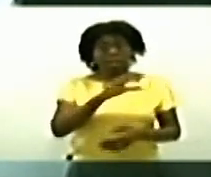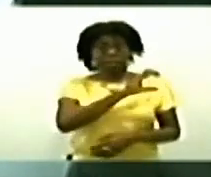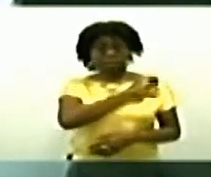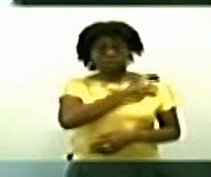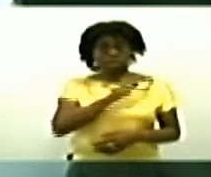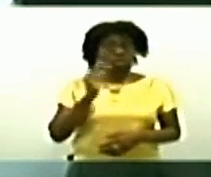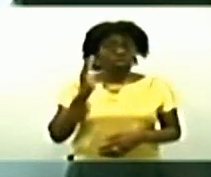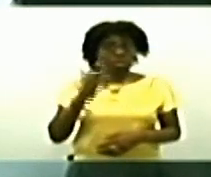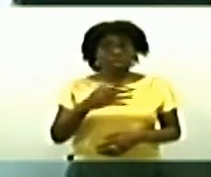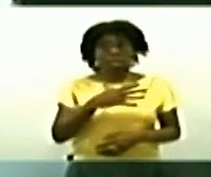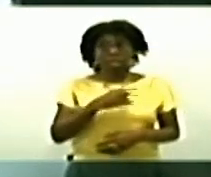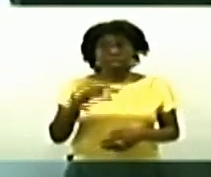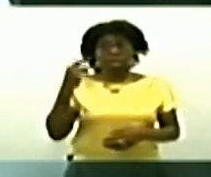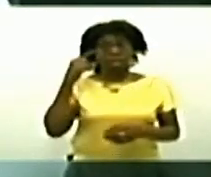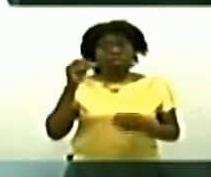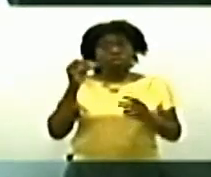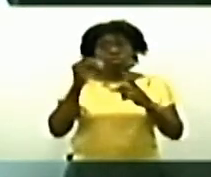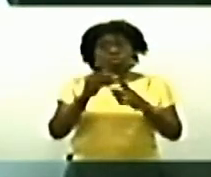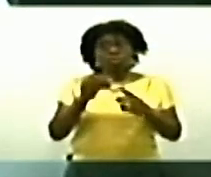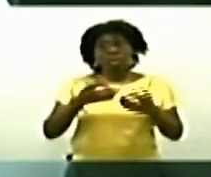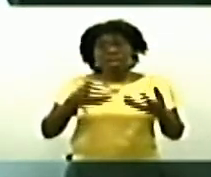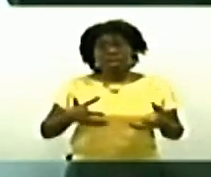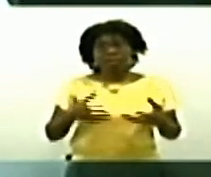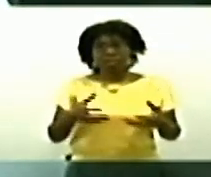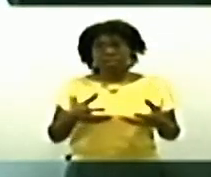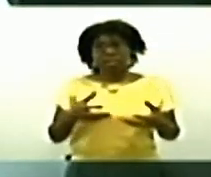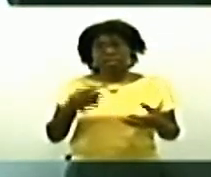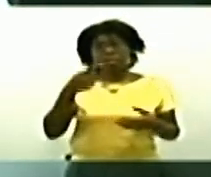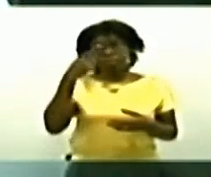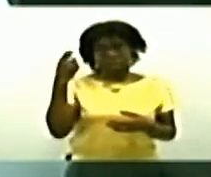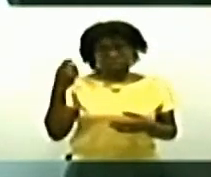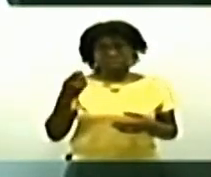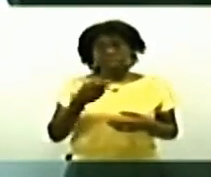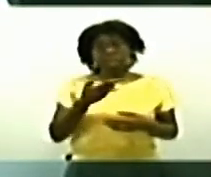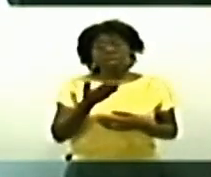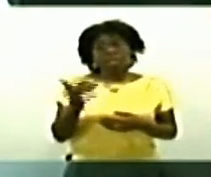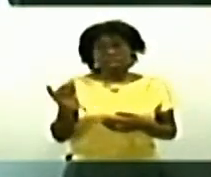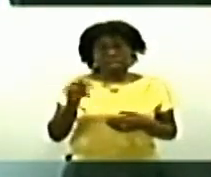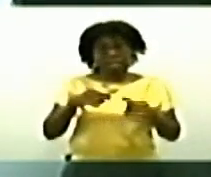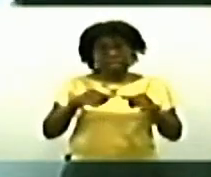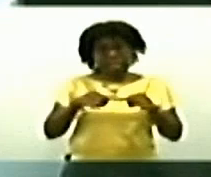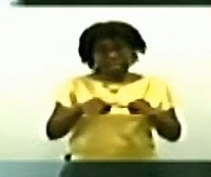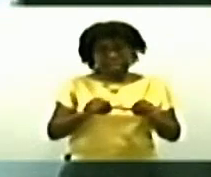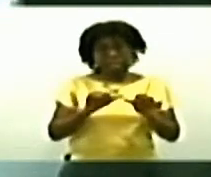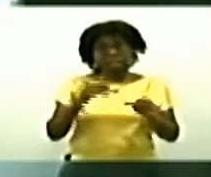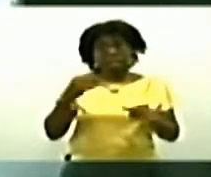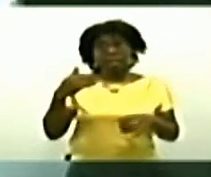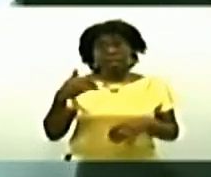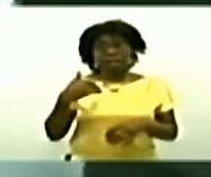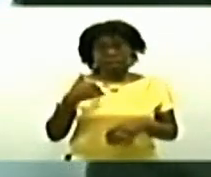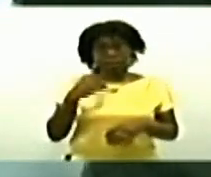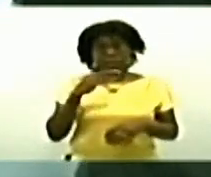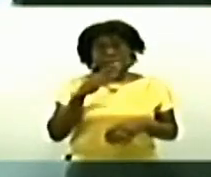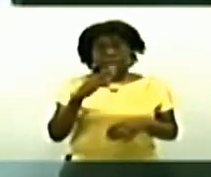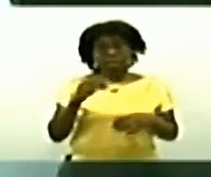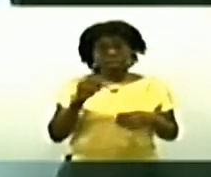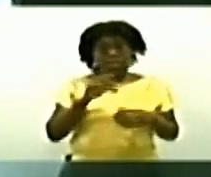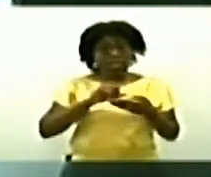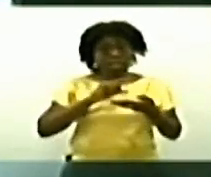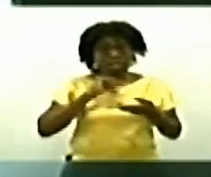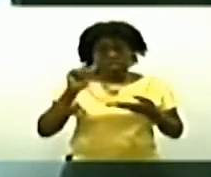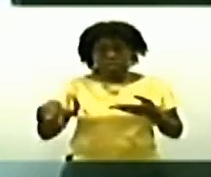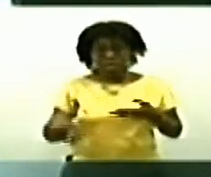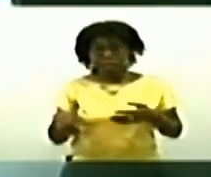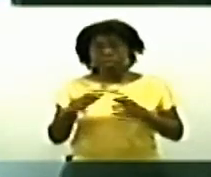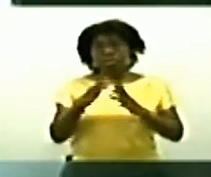clauses are too heavy because they still have to be litter wardens. So if they are writing